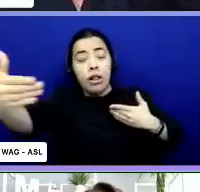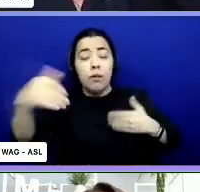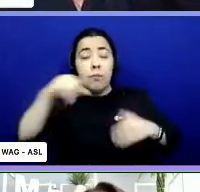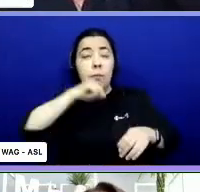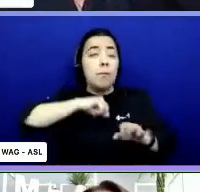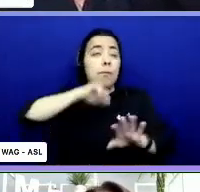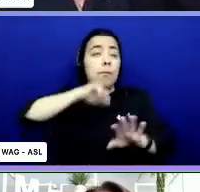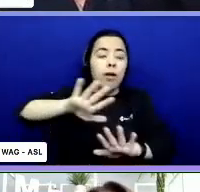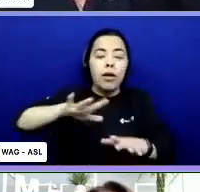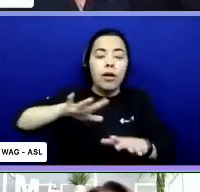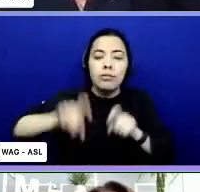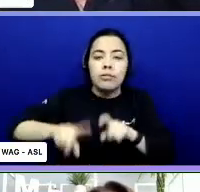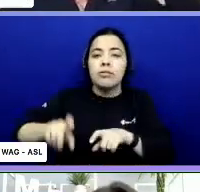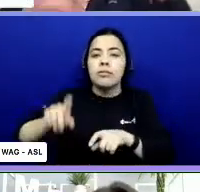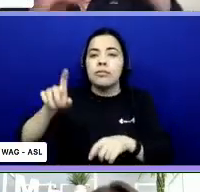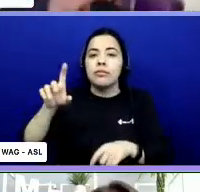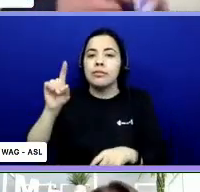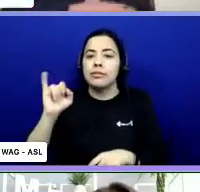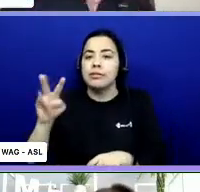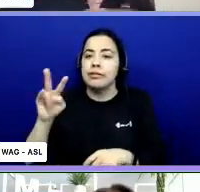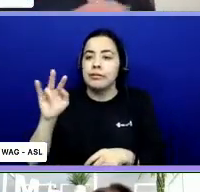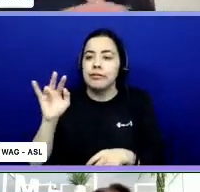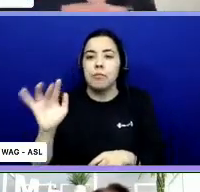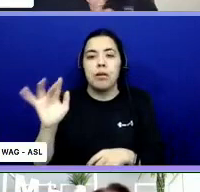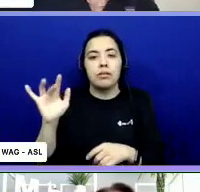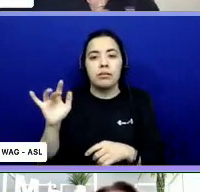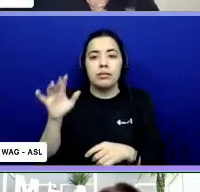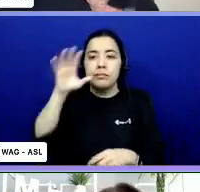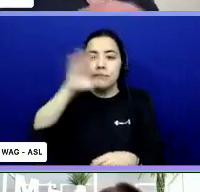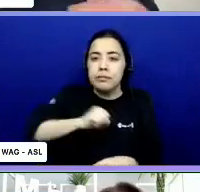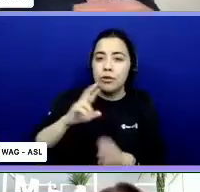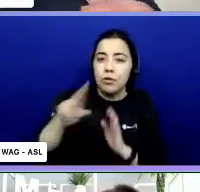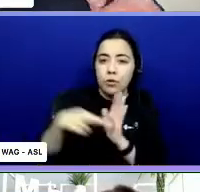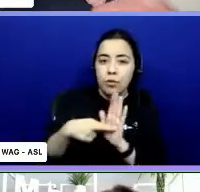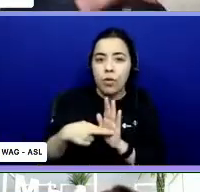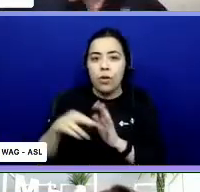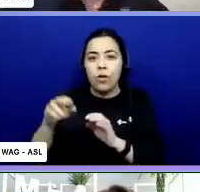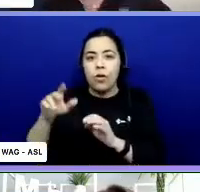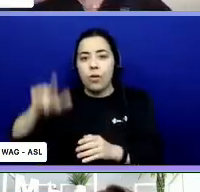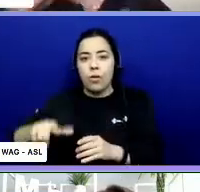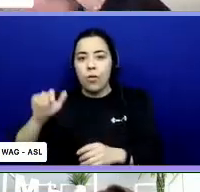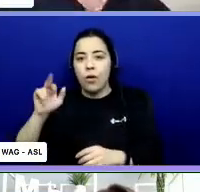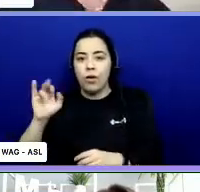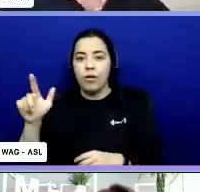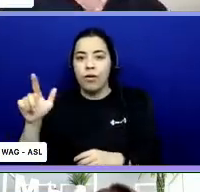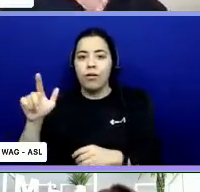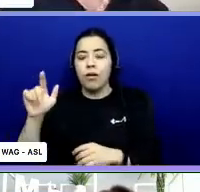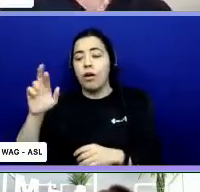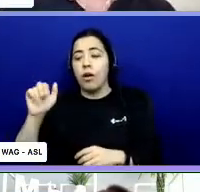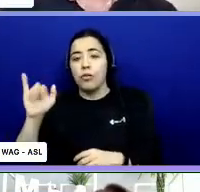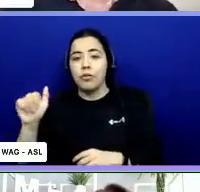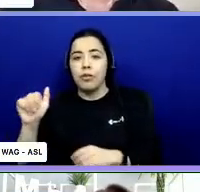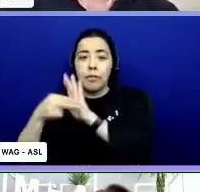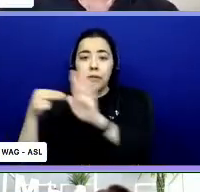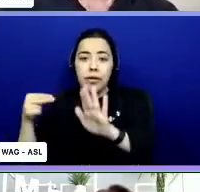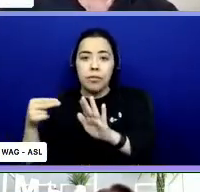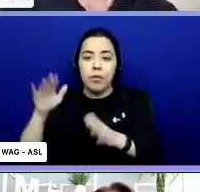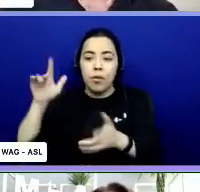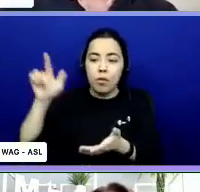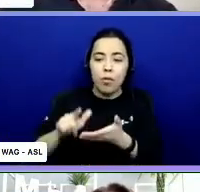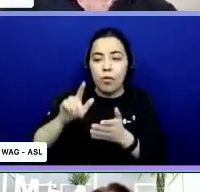such as missing role, no ARIA label, mouse-only functionality, as at least most have a class